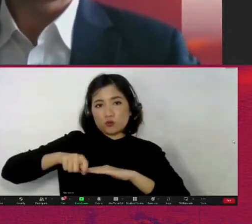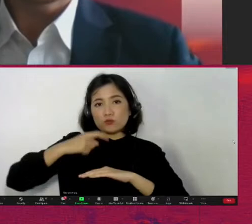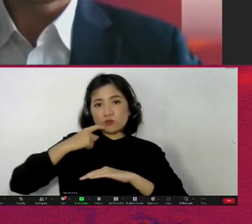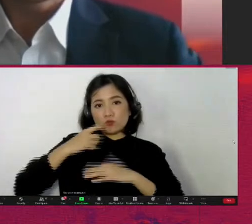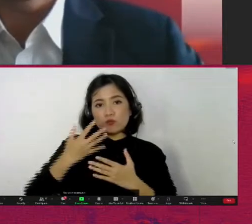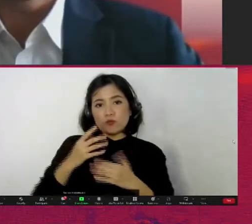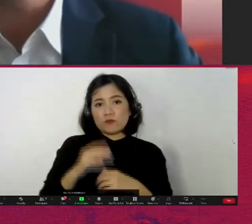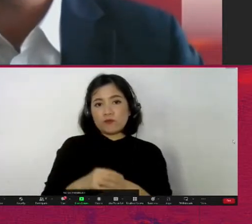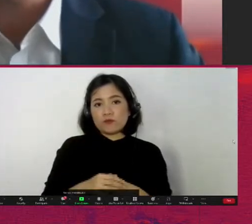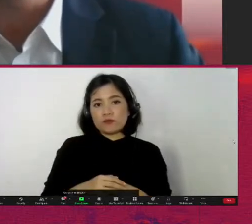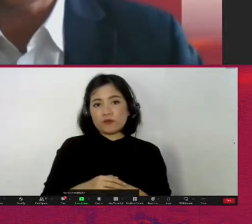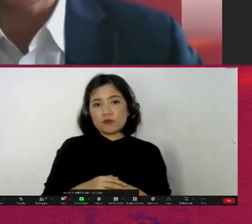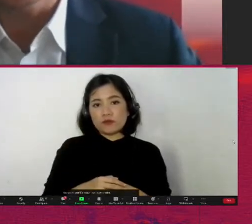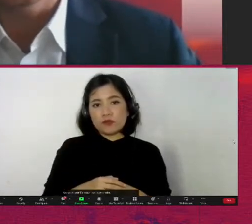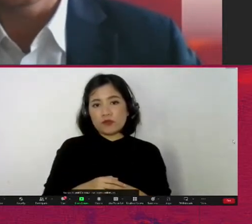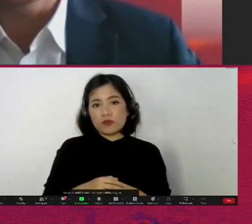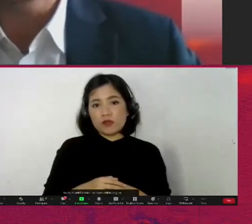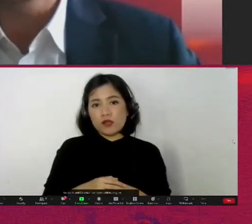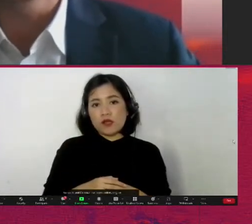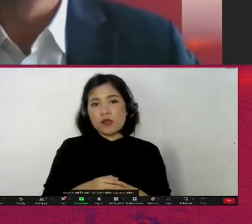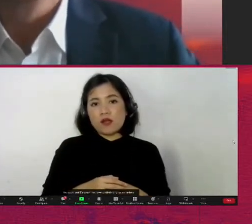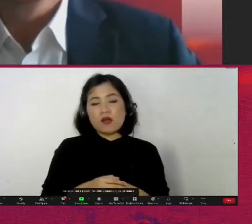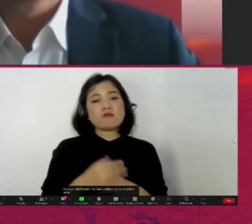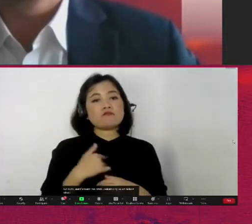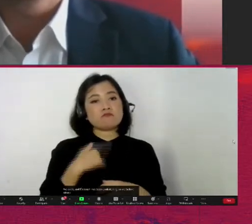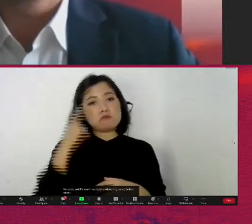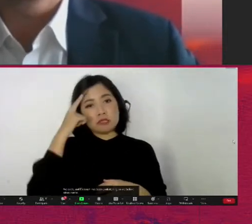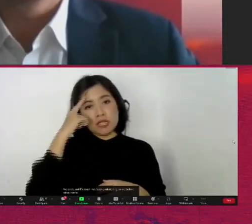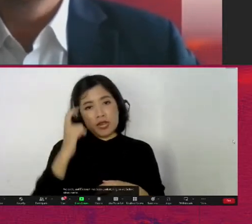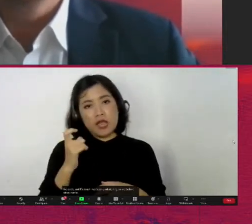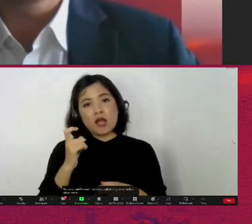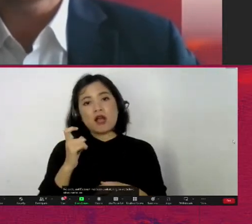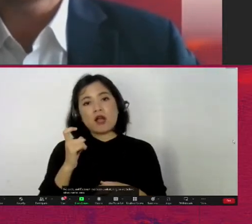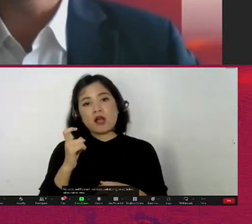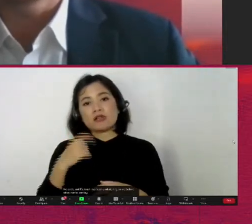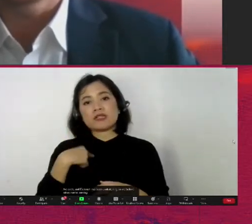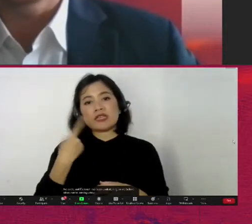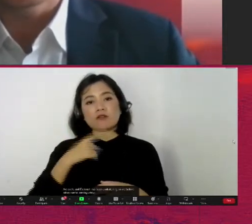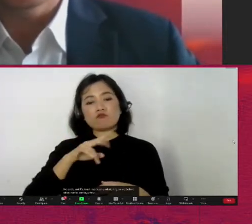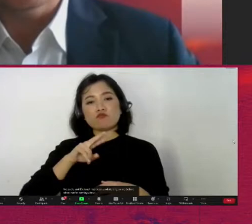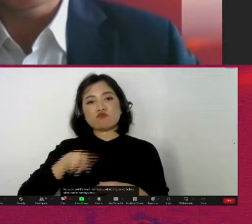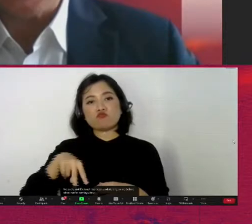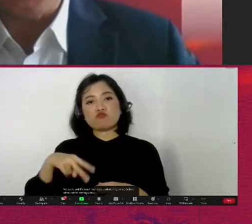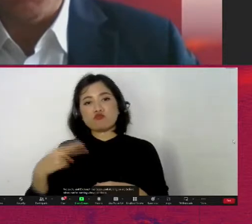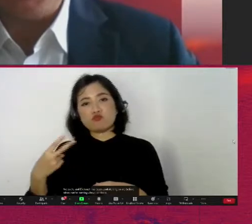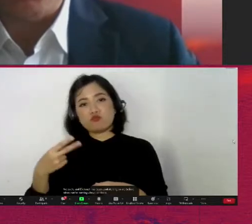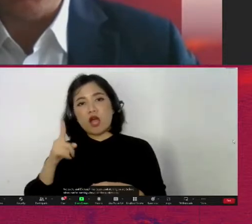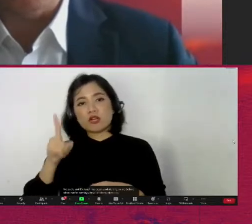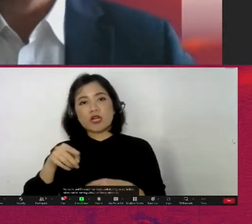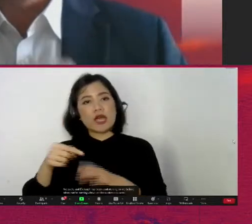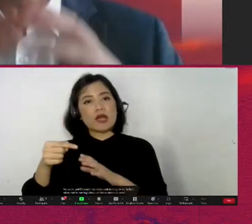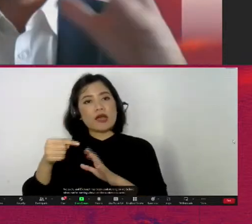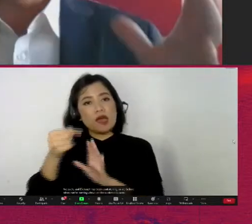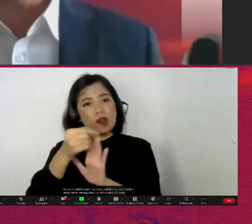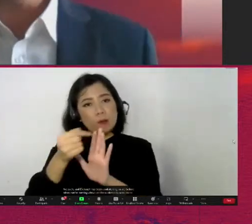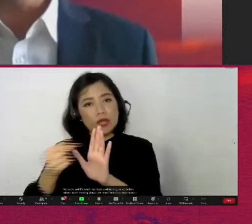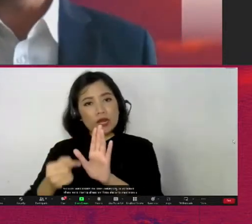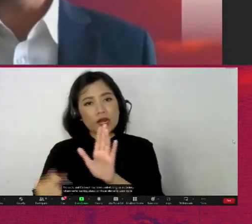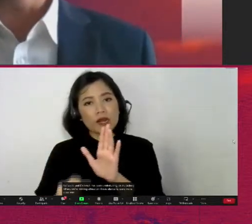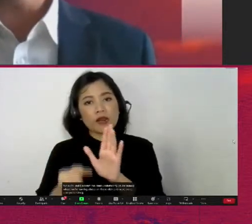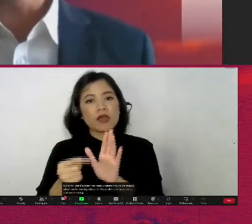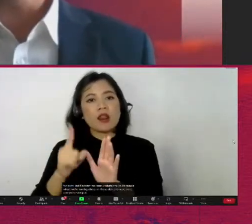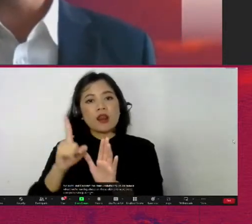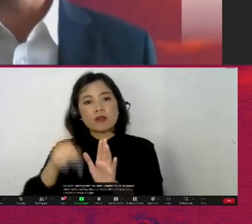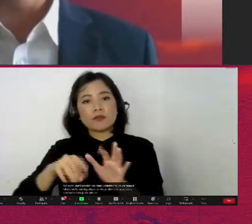such endeavor has been undertaken. So we believe we're moving ahead on those elements where more